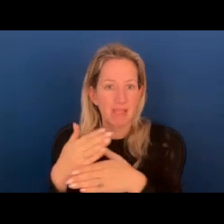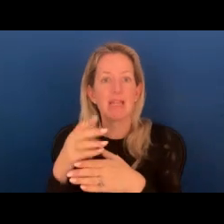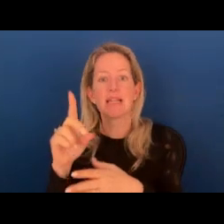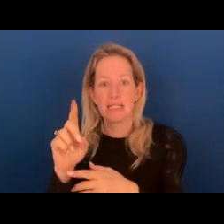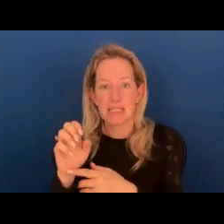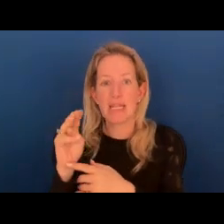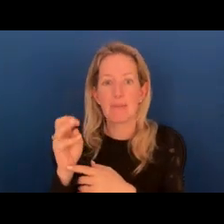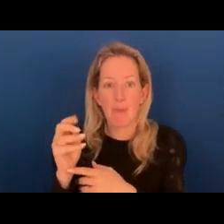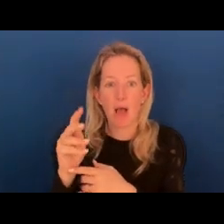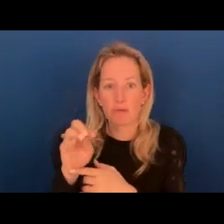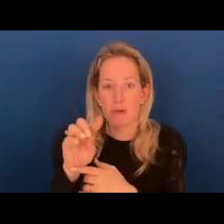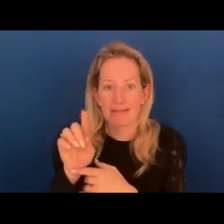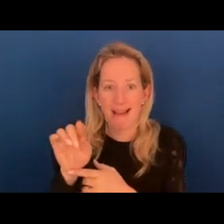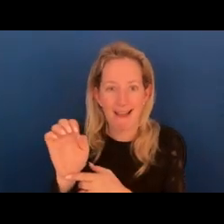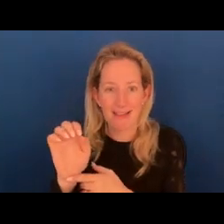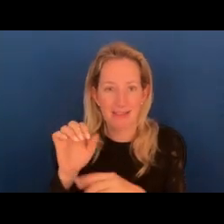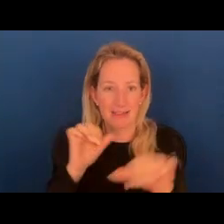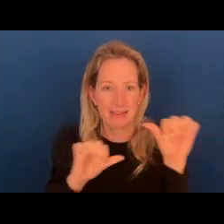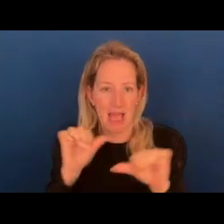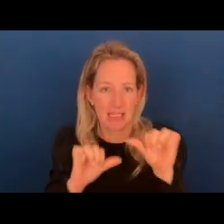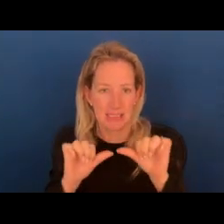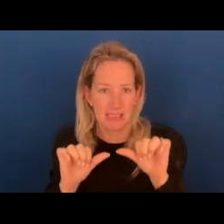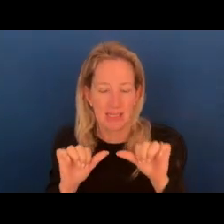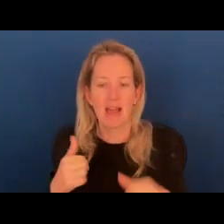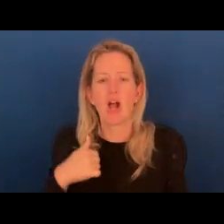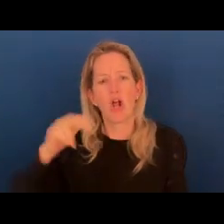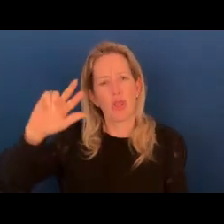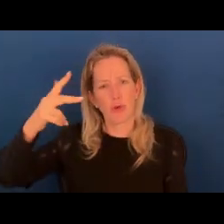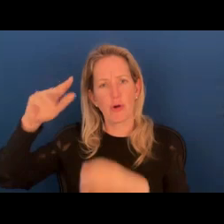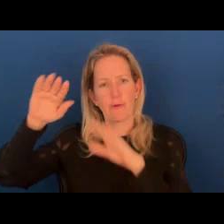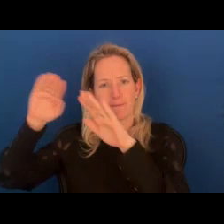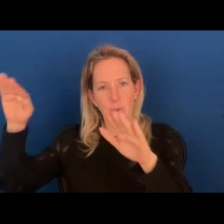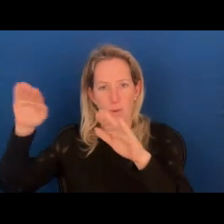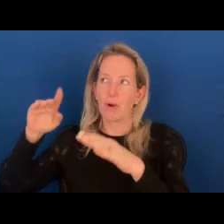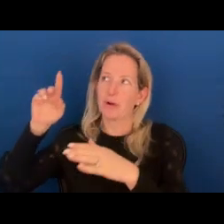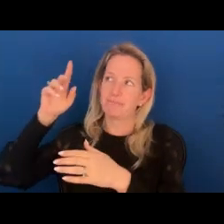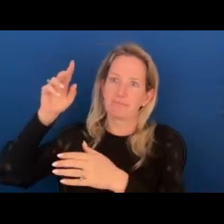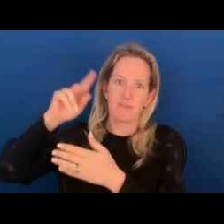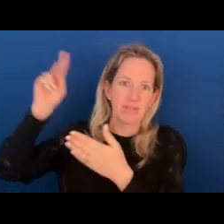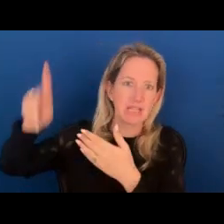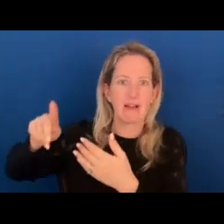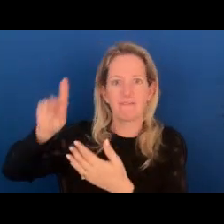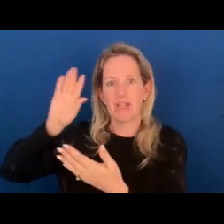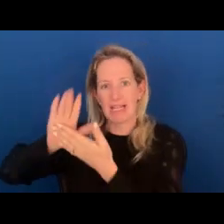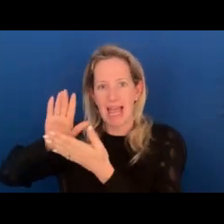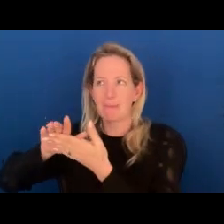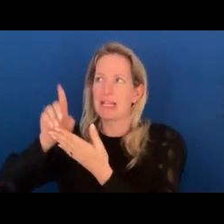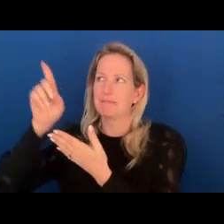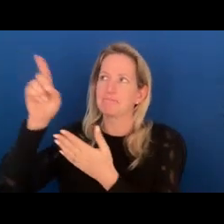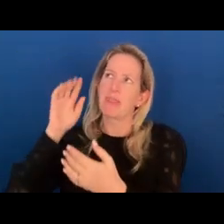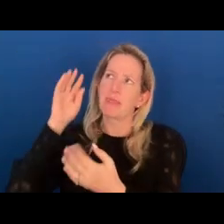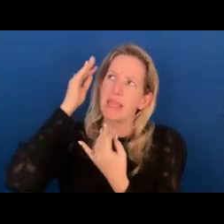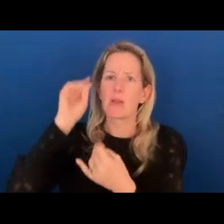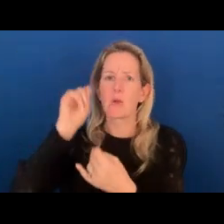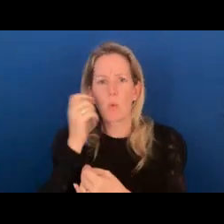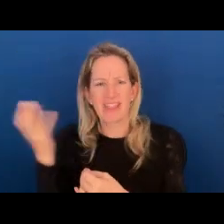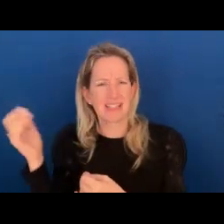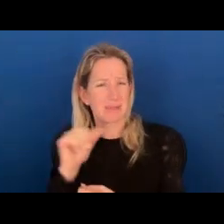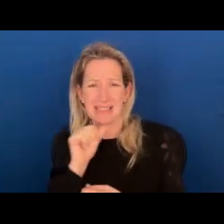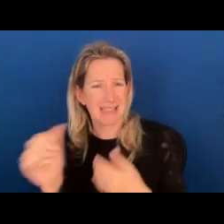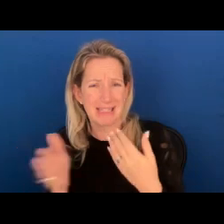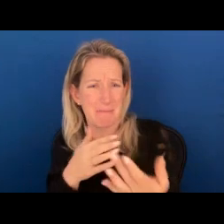of the Academy in Center City, Philadelphia, doing cool stuff and thinking about cool stuff, but it doesn't matter unless we're out on the street with folks, doing